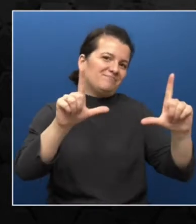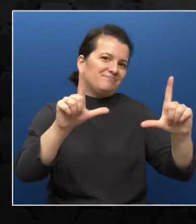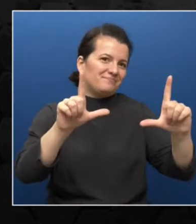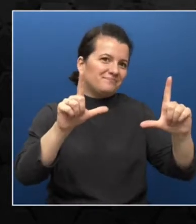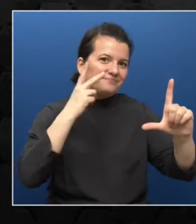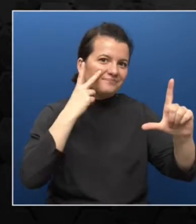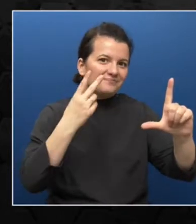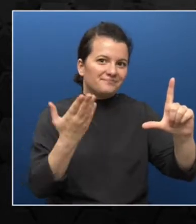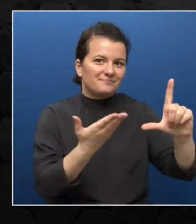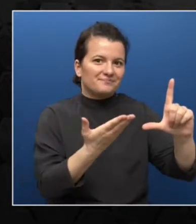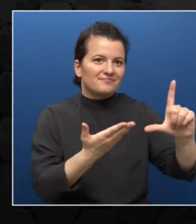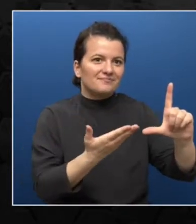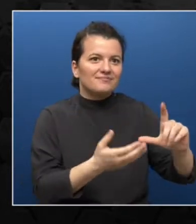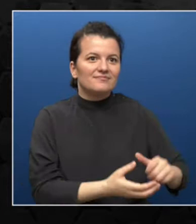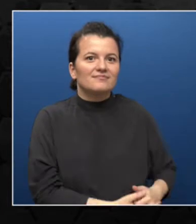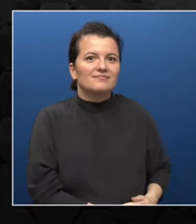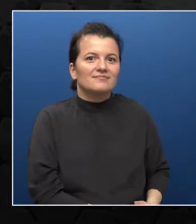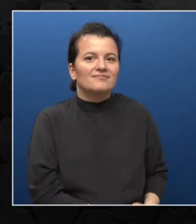Mm.